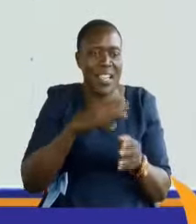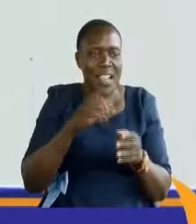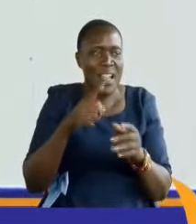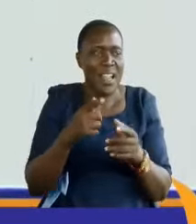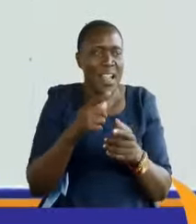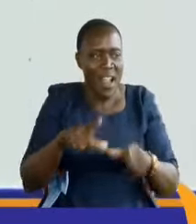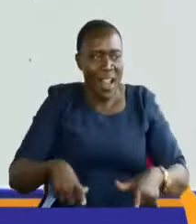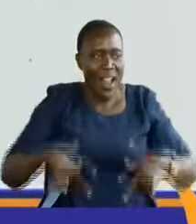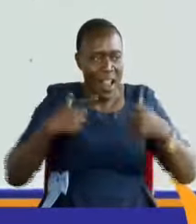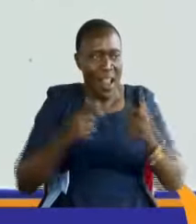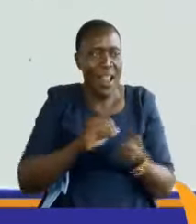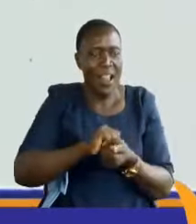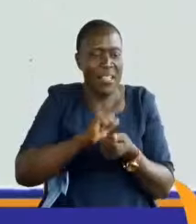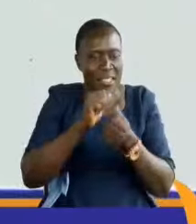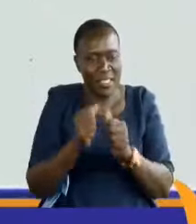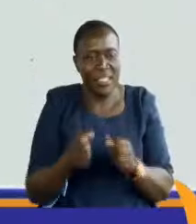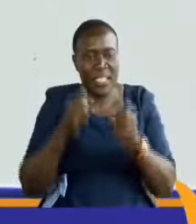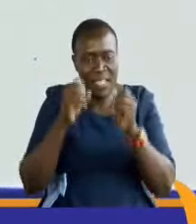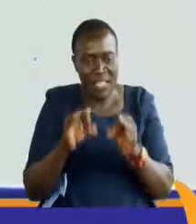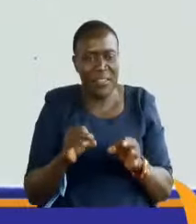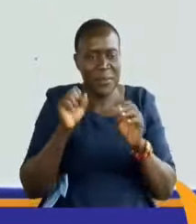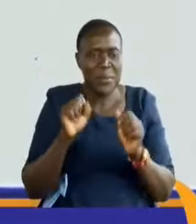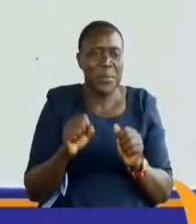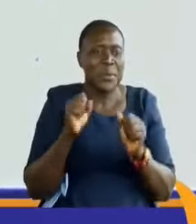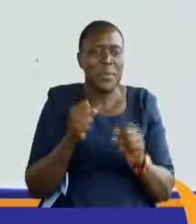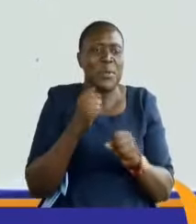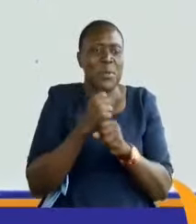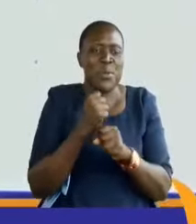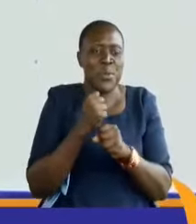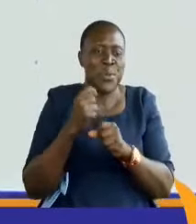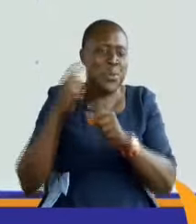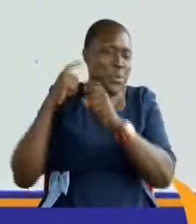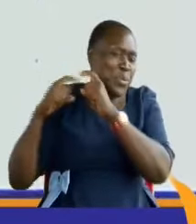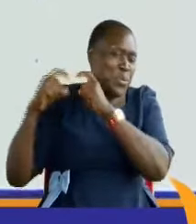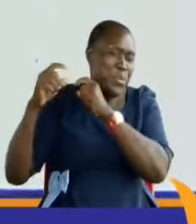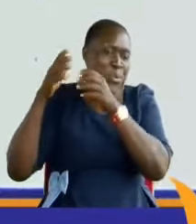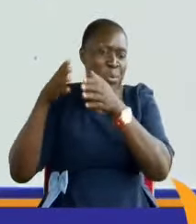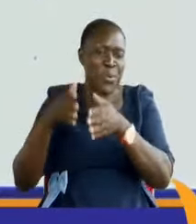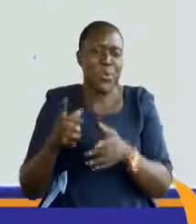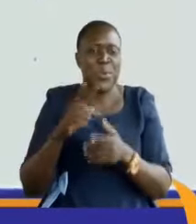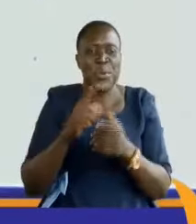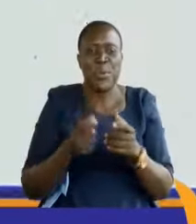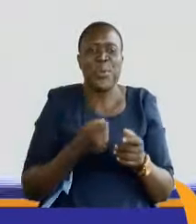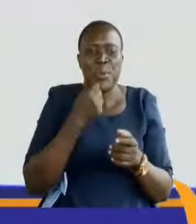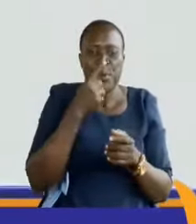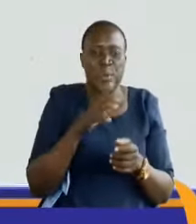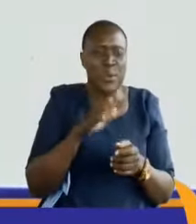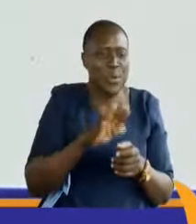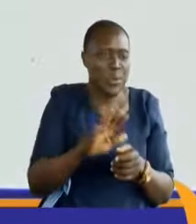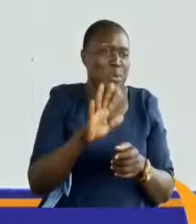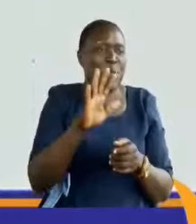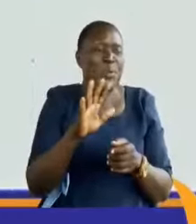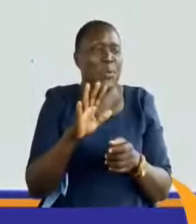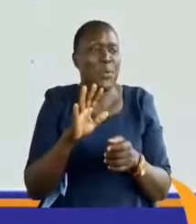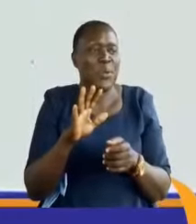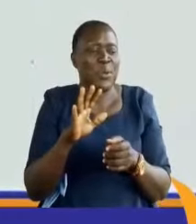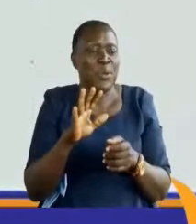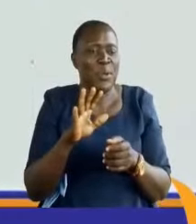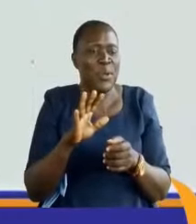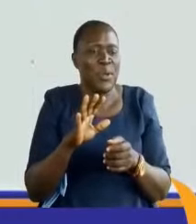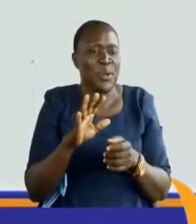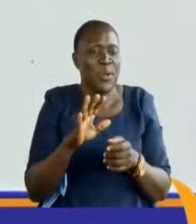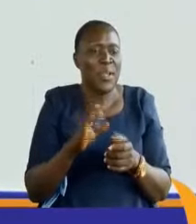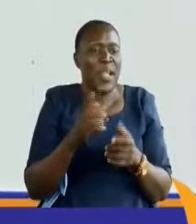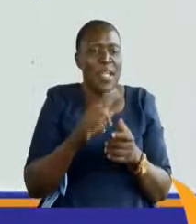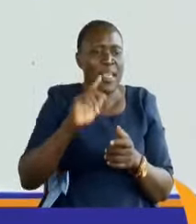initiative, which if it could be delivered in our generation, I can tell you the center of gravity of Kenya will shift from